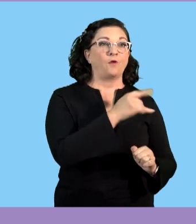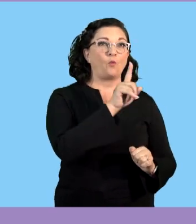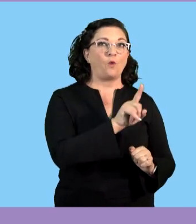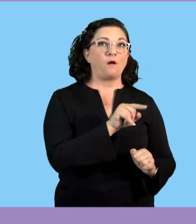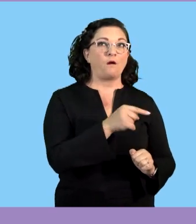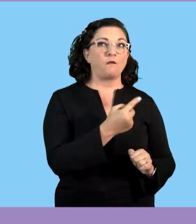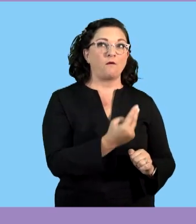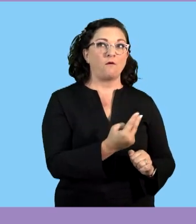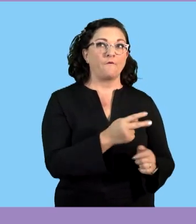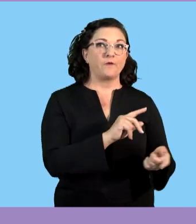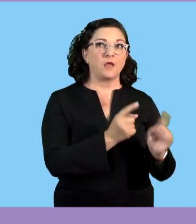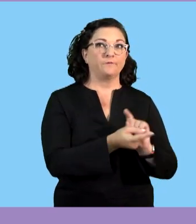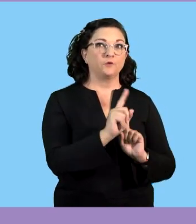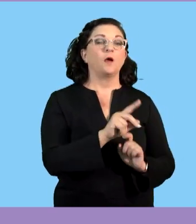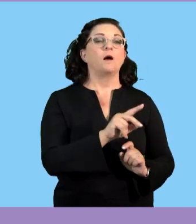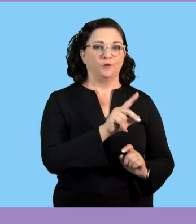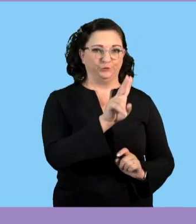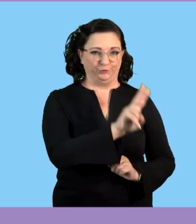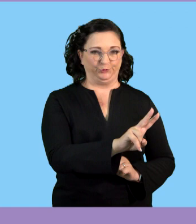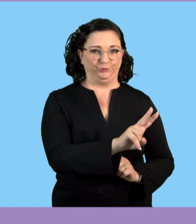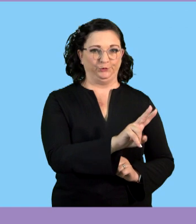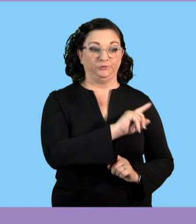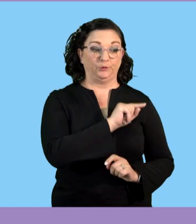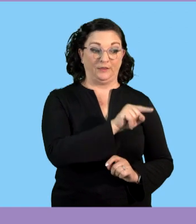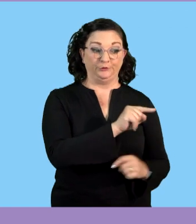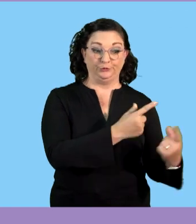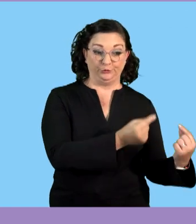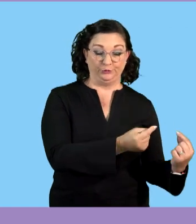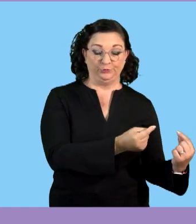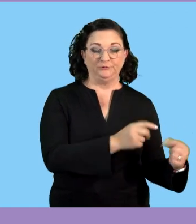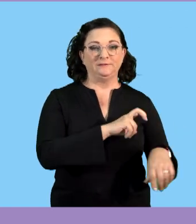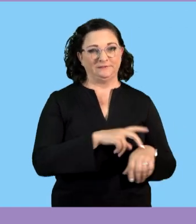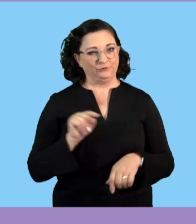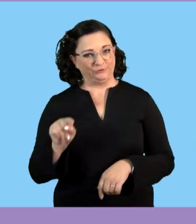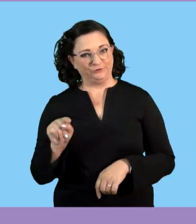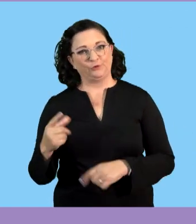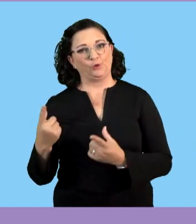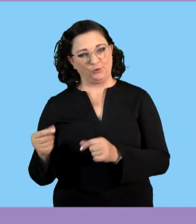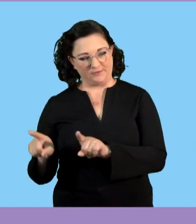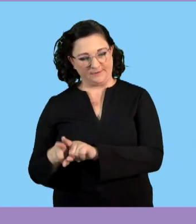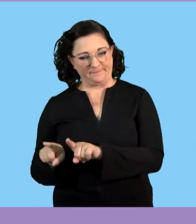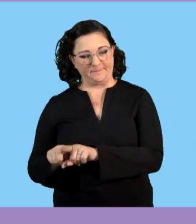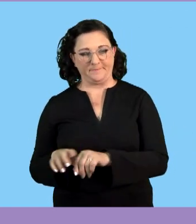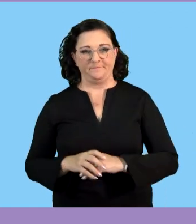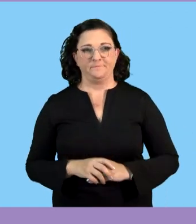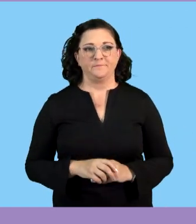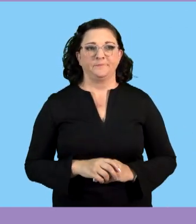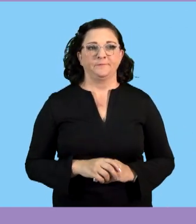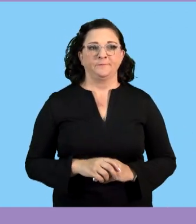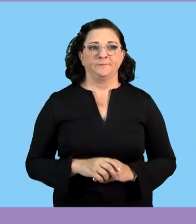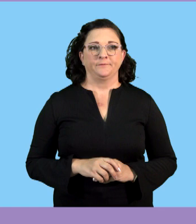And the multiplicative inverse of 1/2 is 2. So what I do on one side, I must go do on the other side as